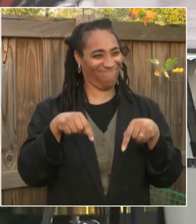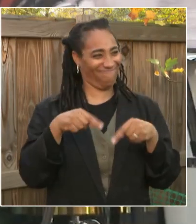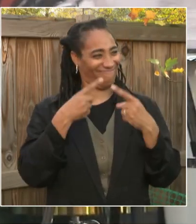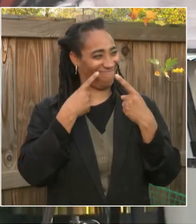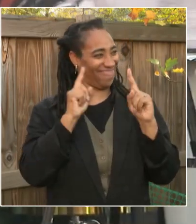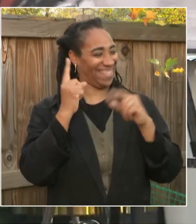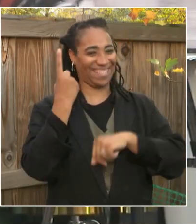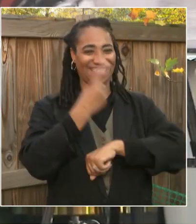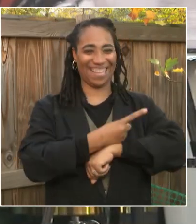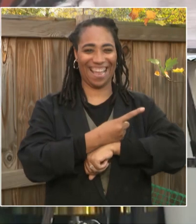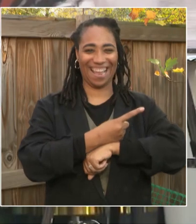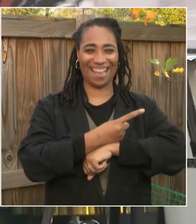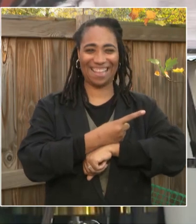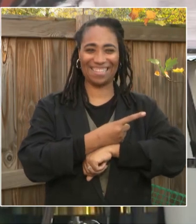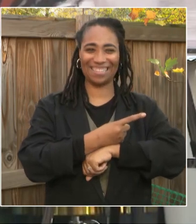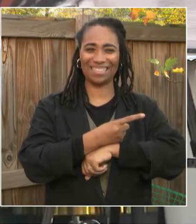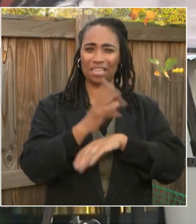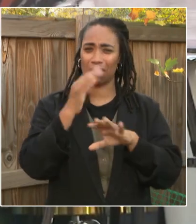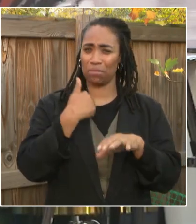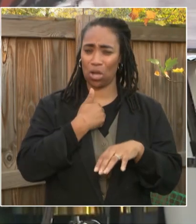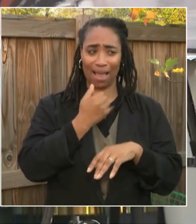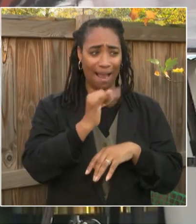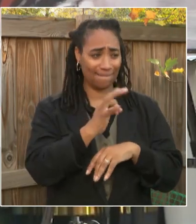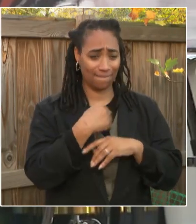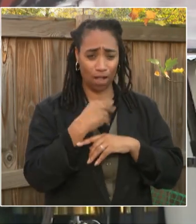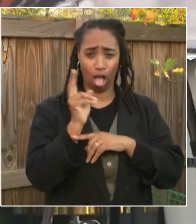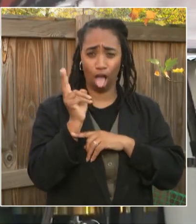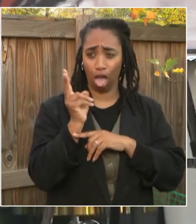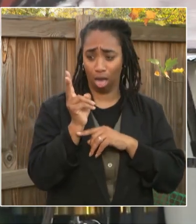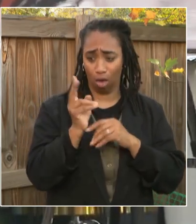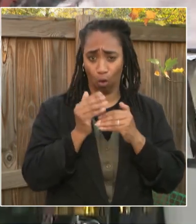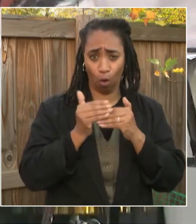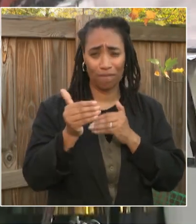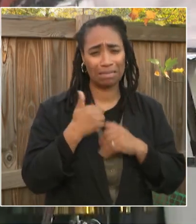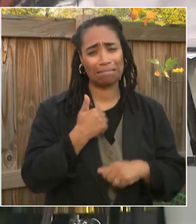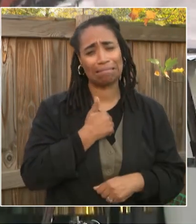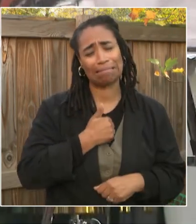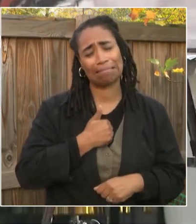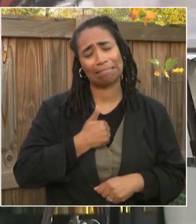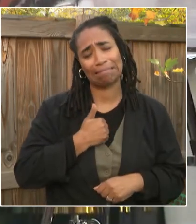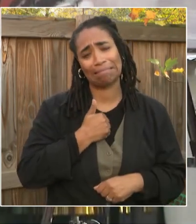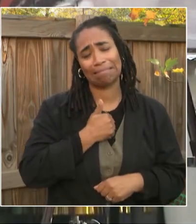over, please forgive me. I want to start by